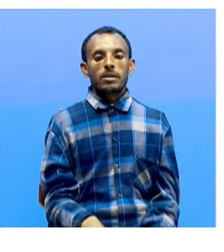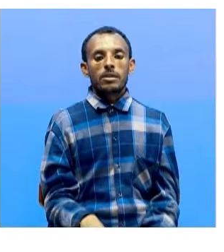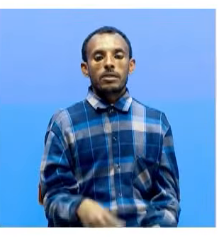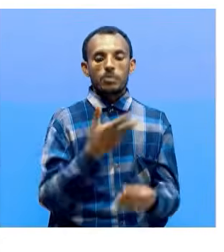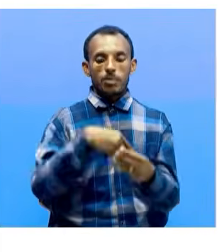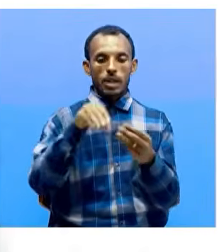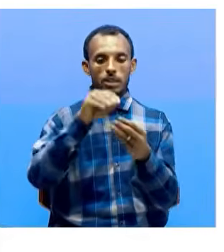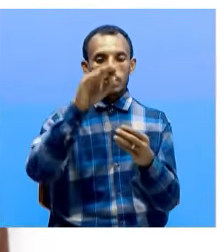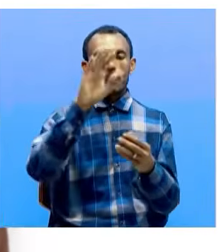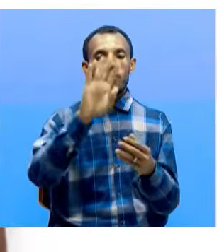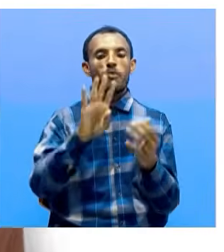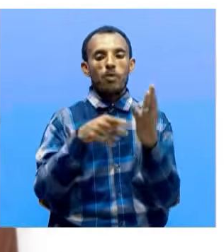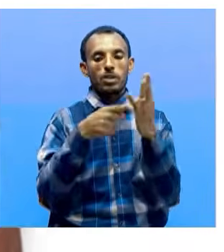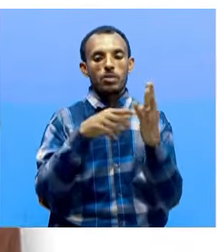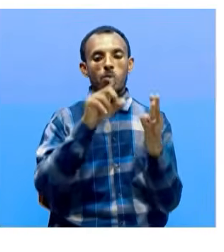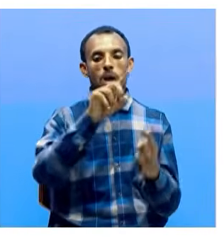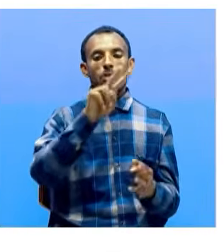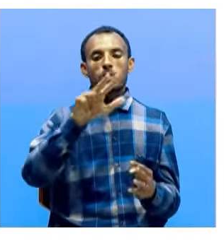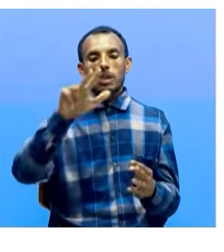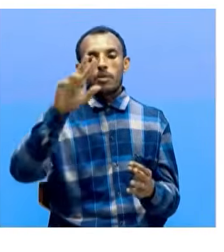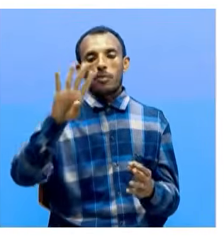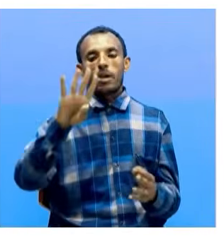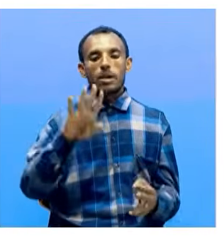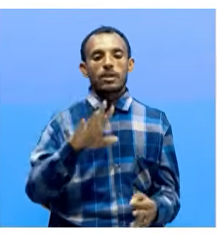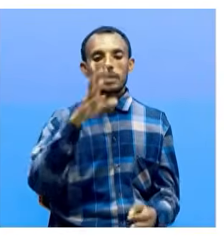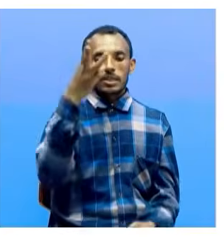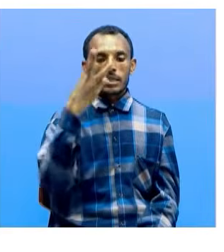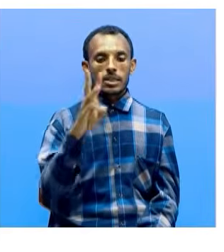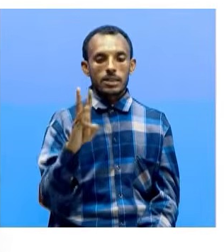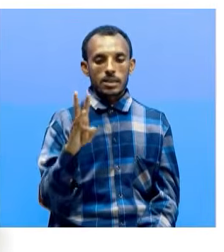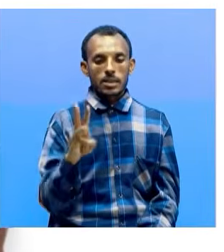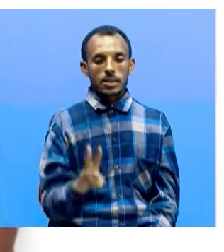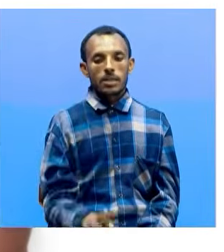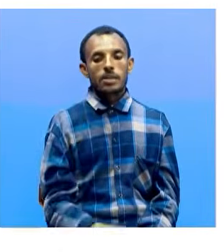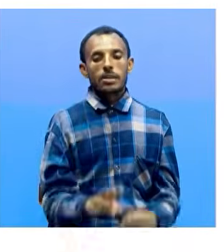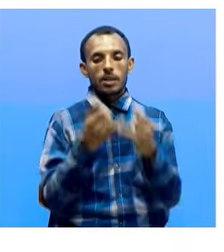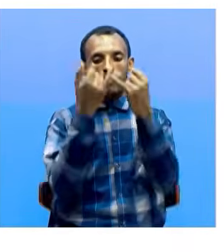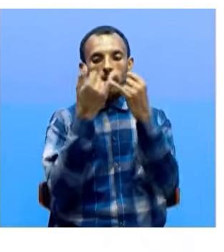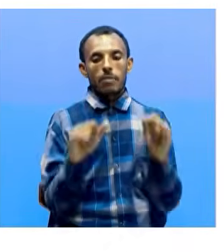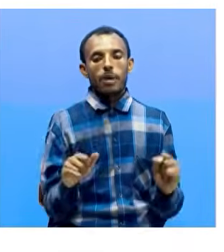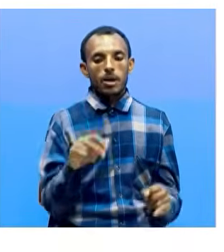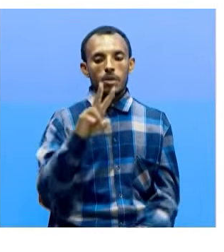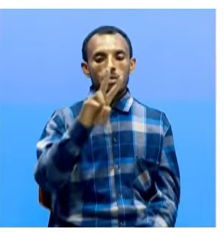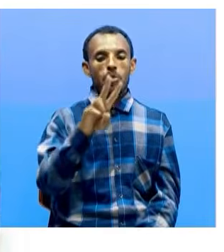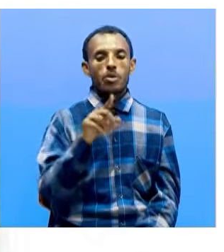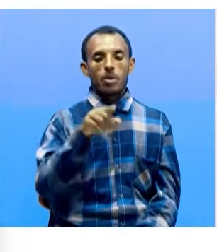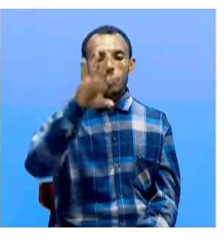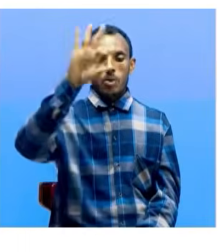plus the fourth item is 1, 2, 3, fourth item is 16, divided by 2, you will